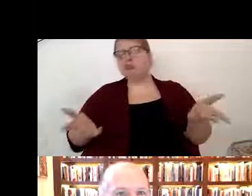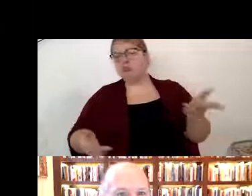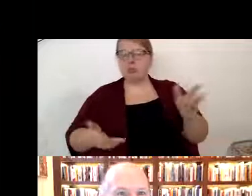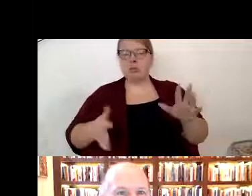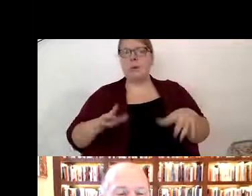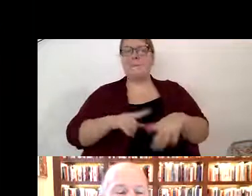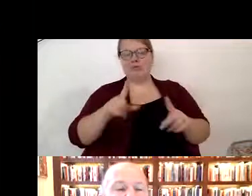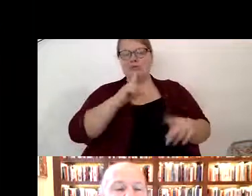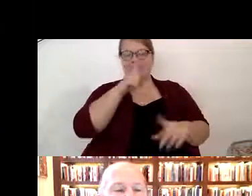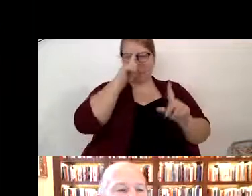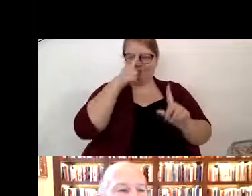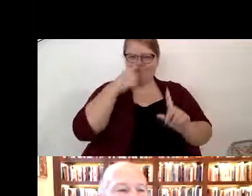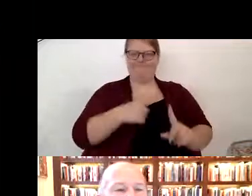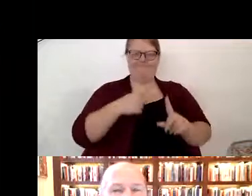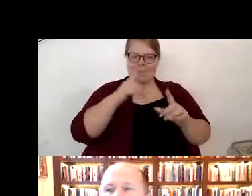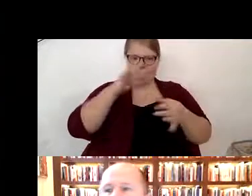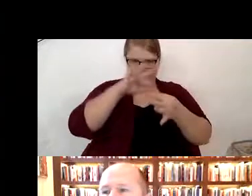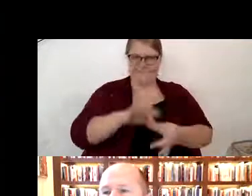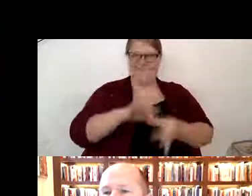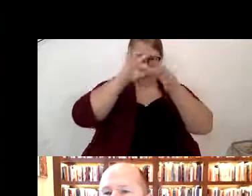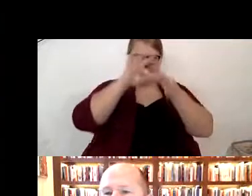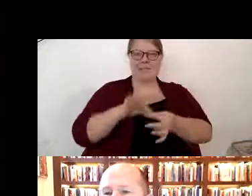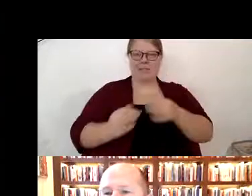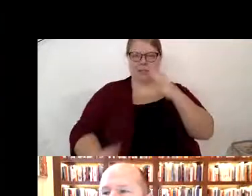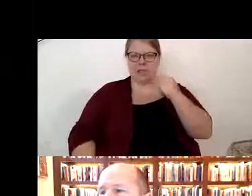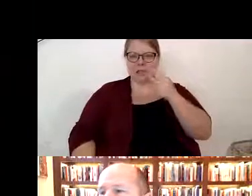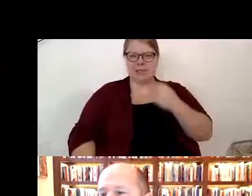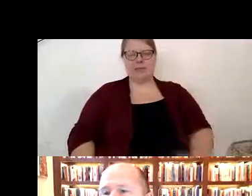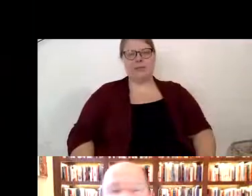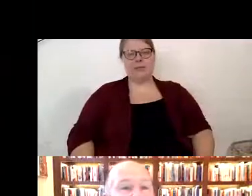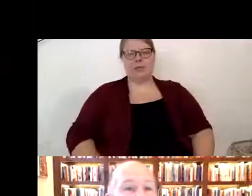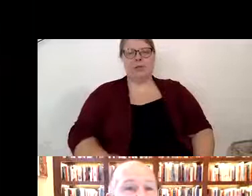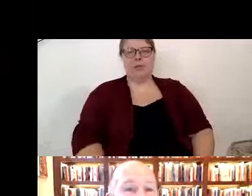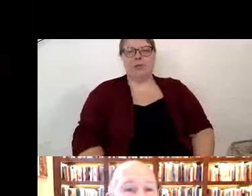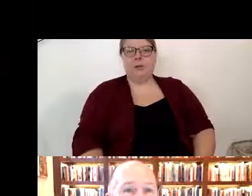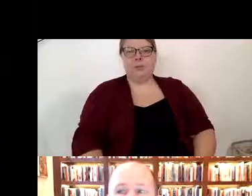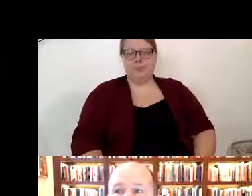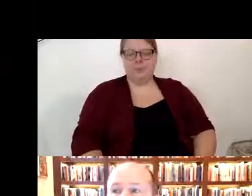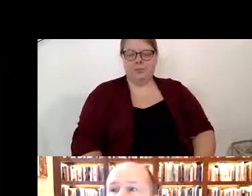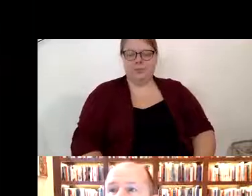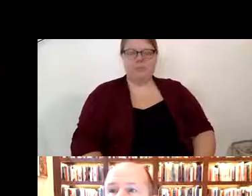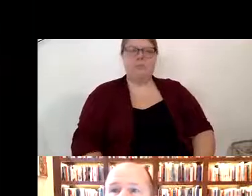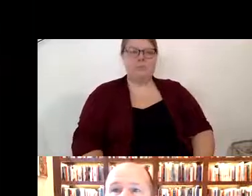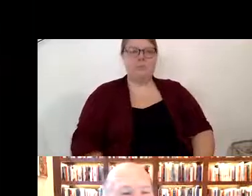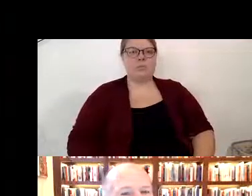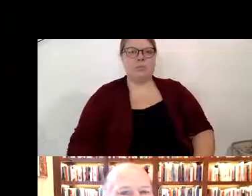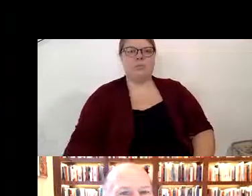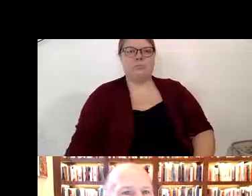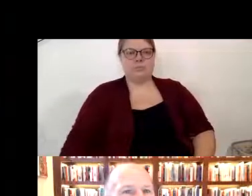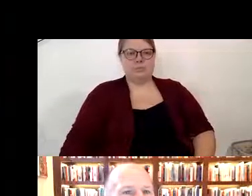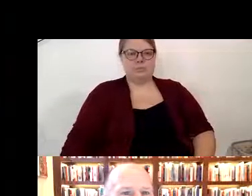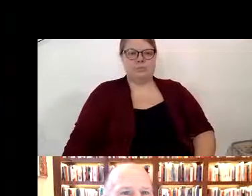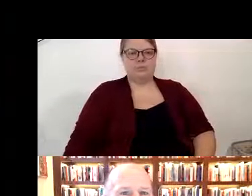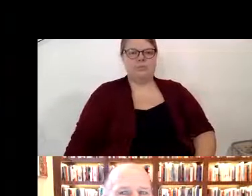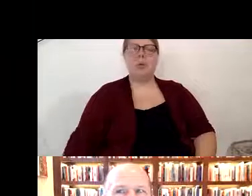mindfulness experience, right? So make sure, and my admonition would be to acknowledge that with patients so they don't get caught up in